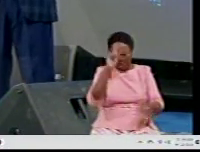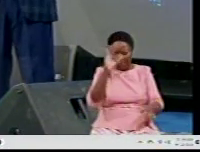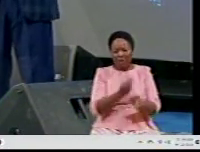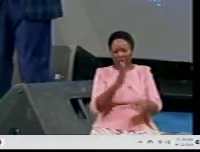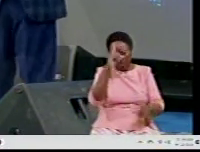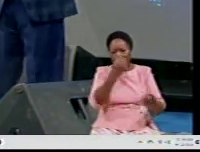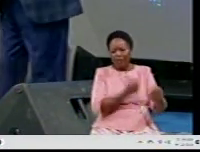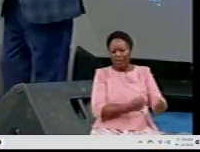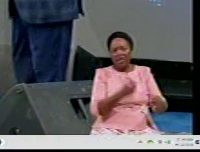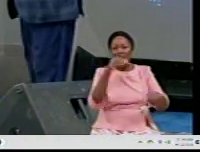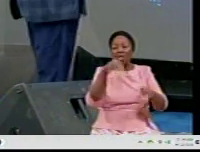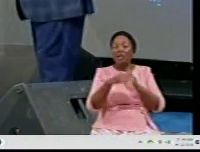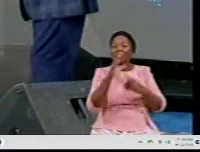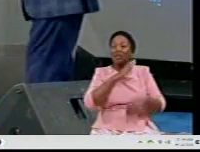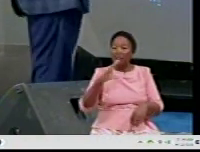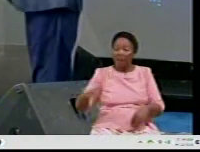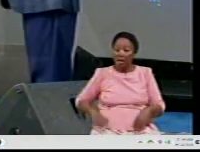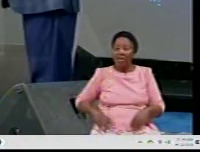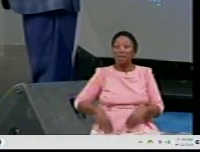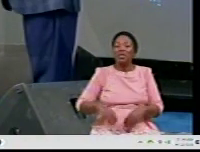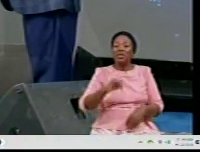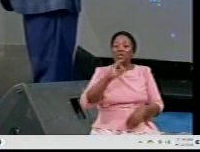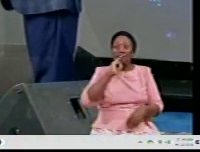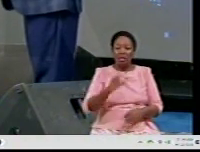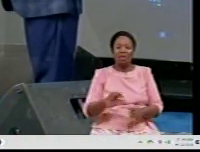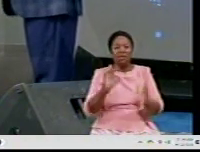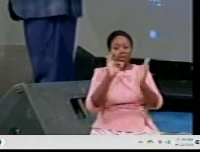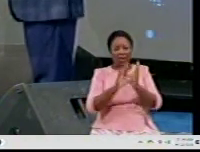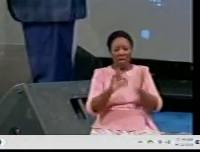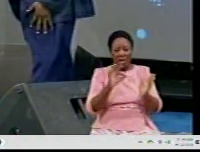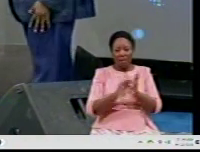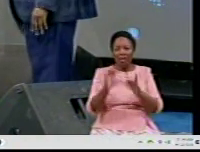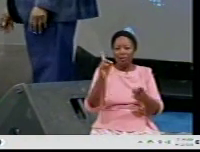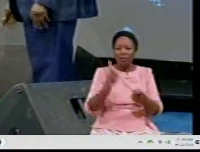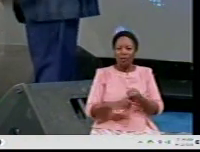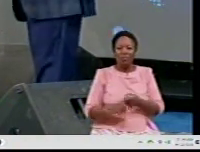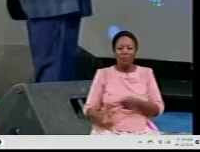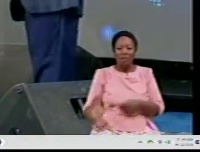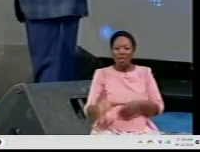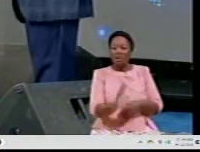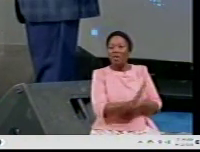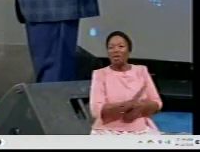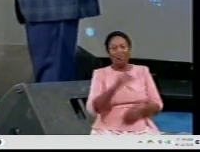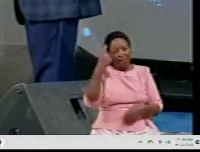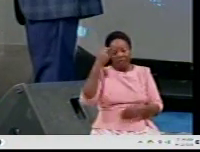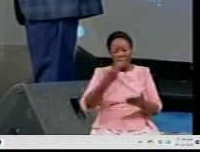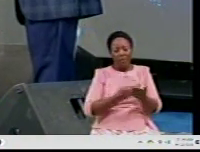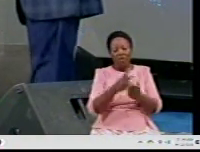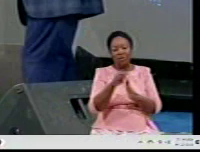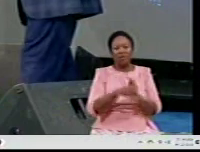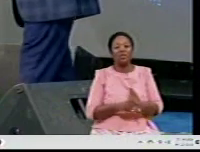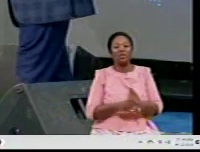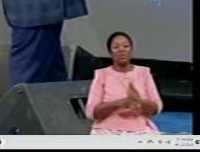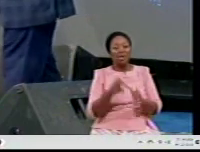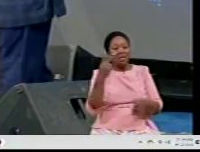that faith in Christ is imputed unto them for righteousness. Look at